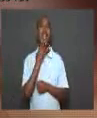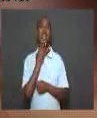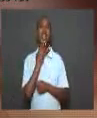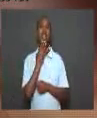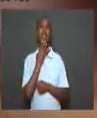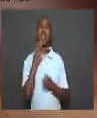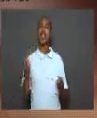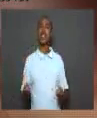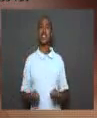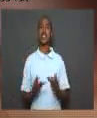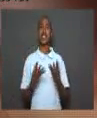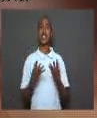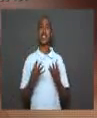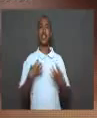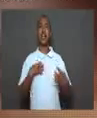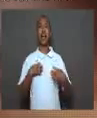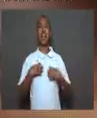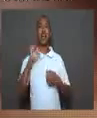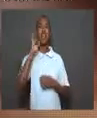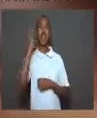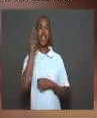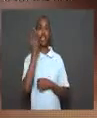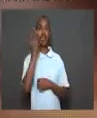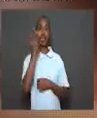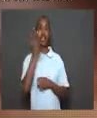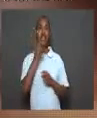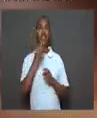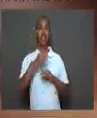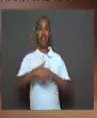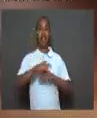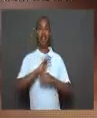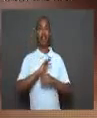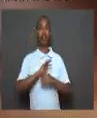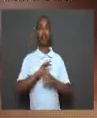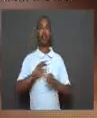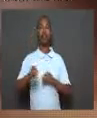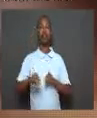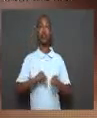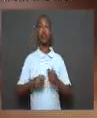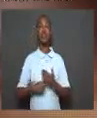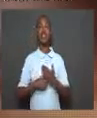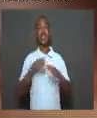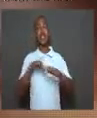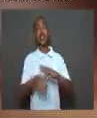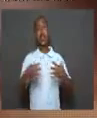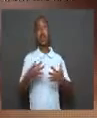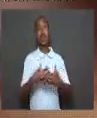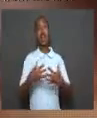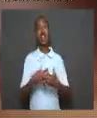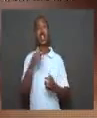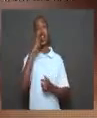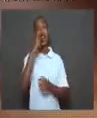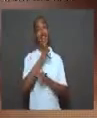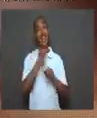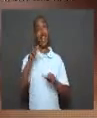and excess animal fat. The hides are then moved through a machine that strips